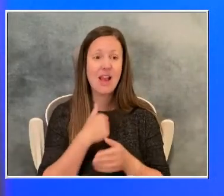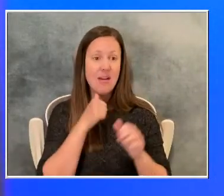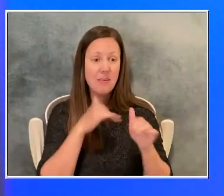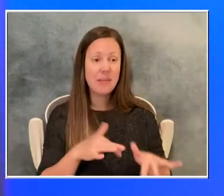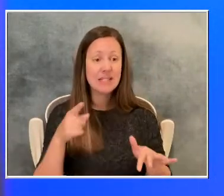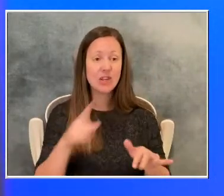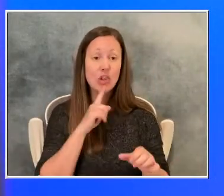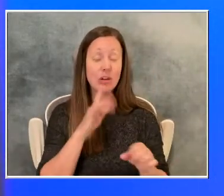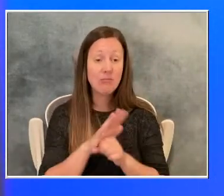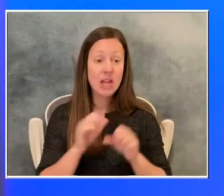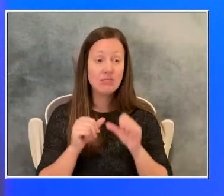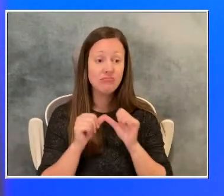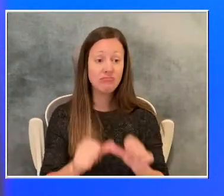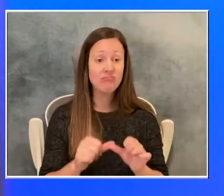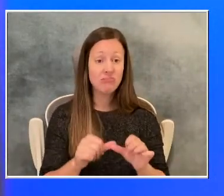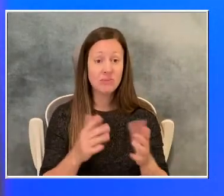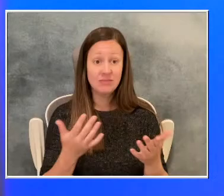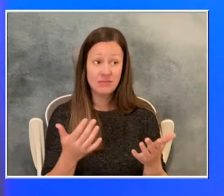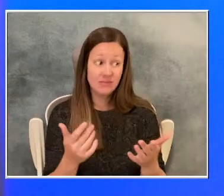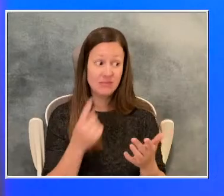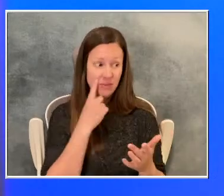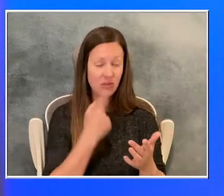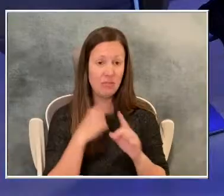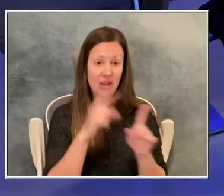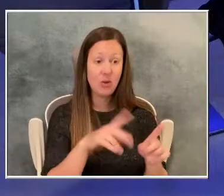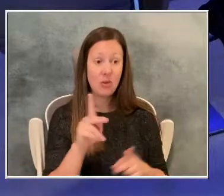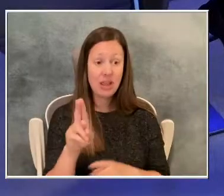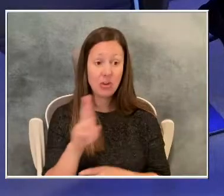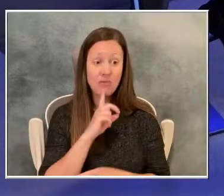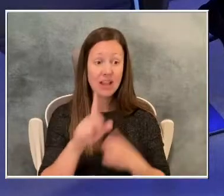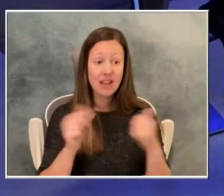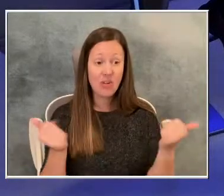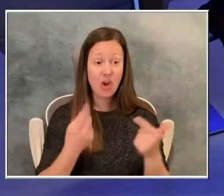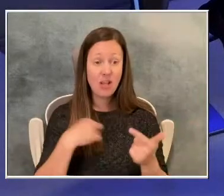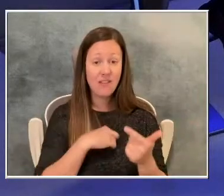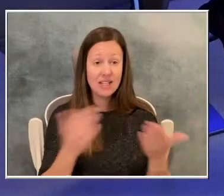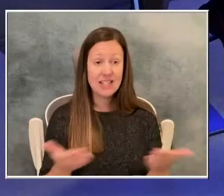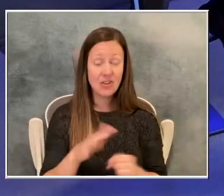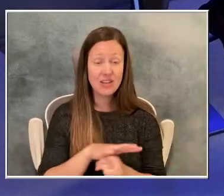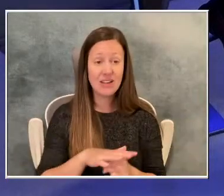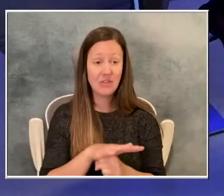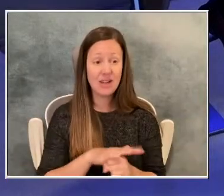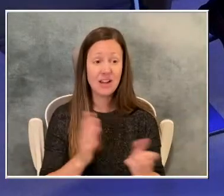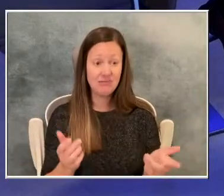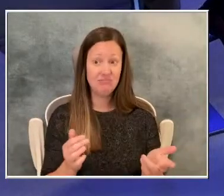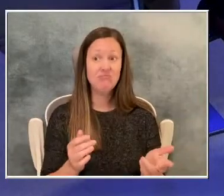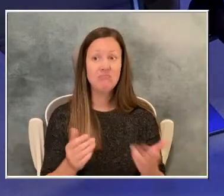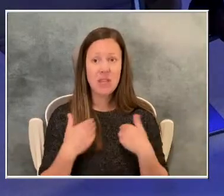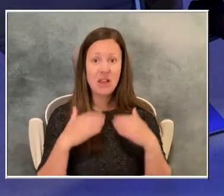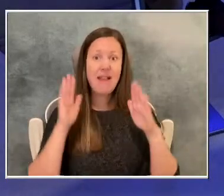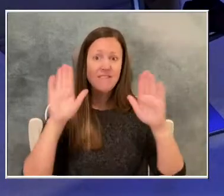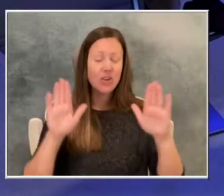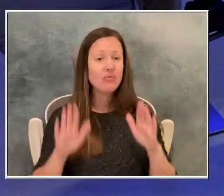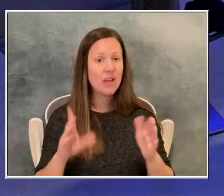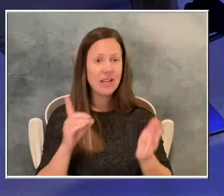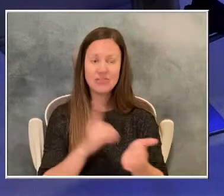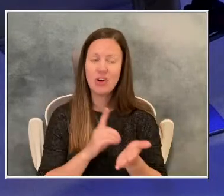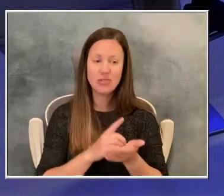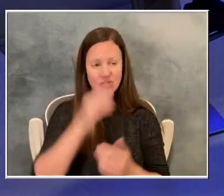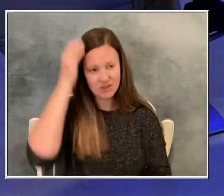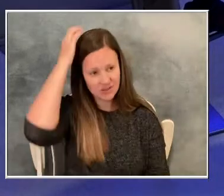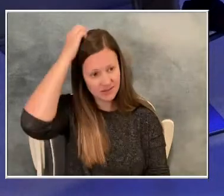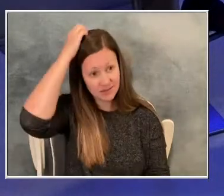to KU, because all of us here in the area, we've got a great doctor. Yeah, You made me emotional.